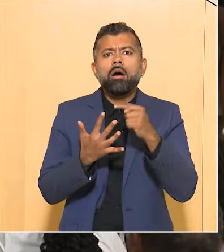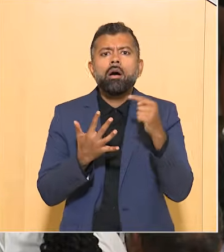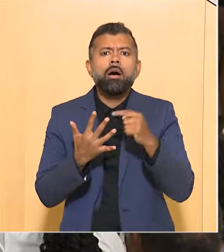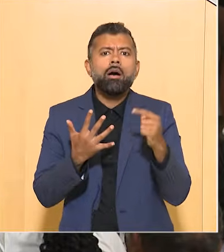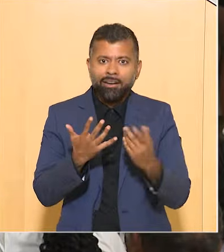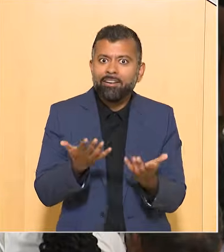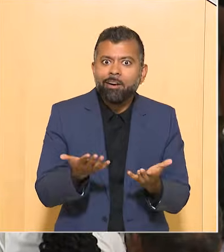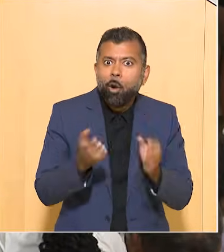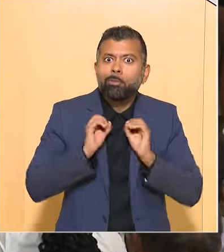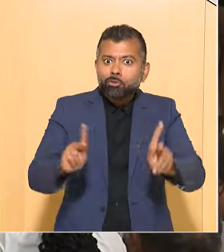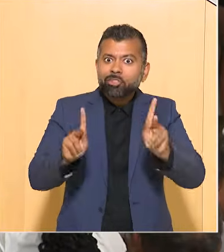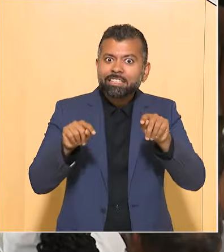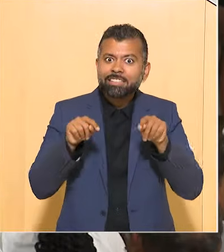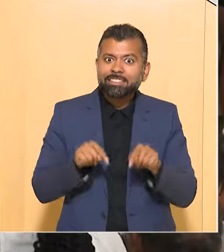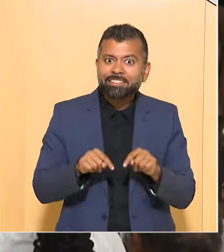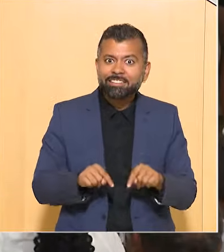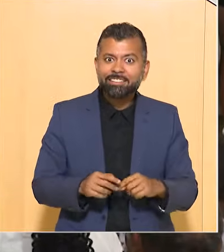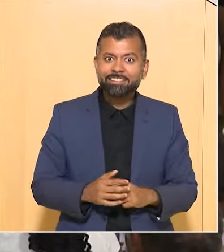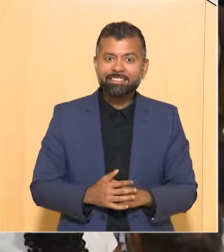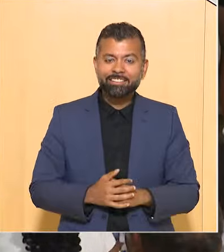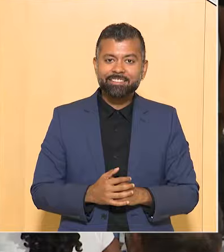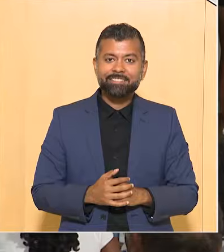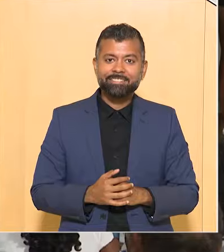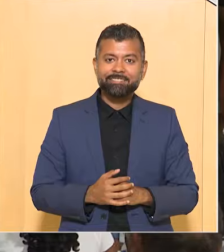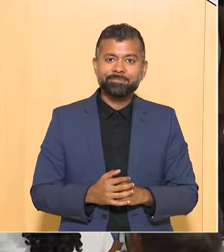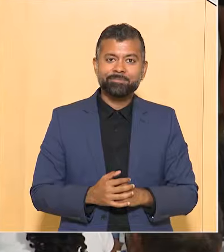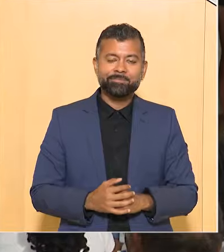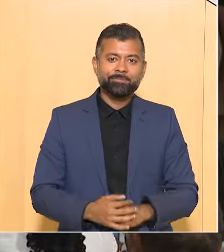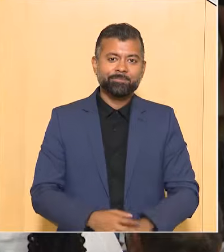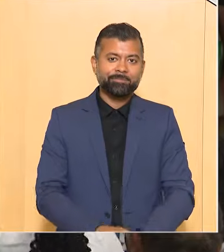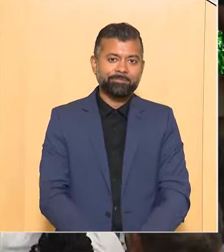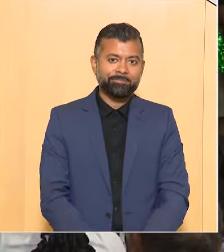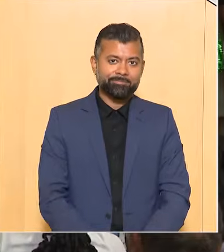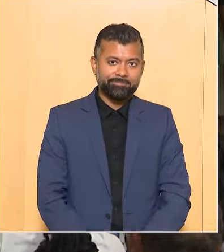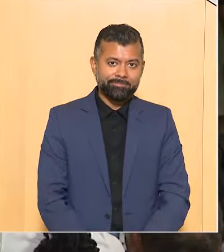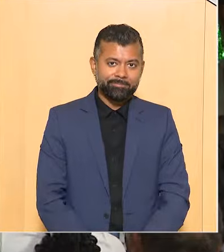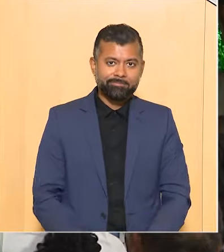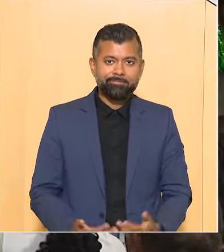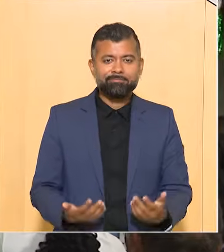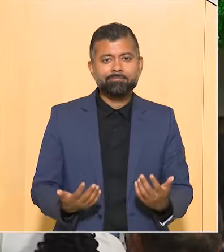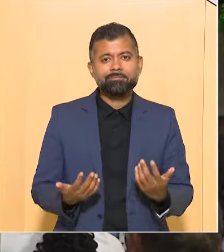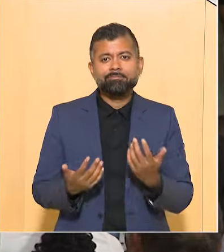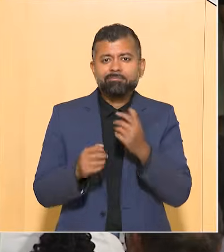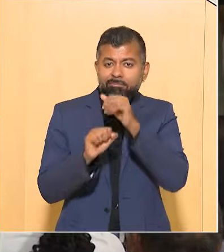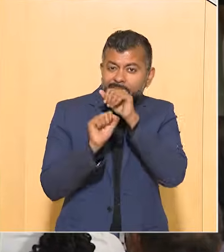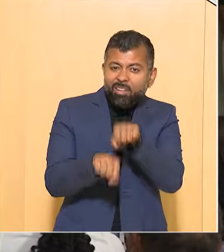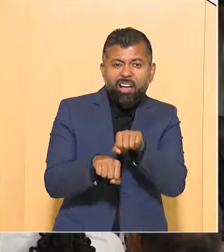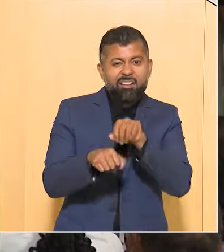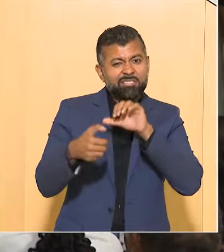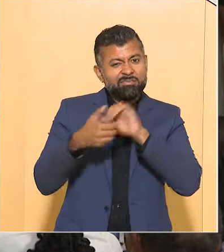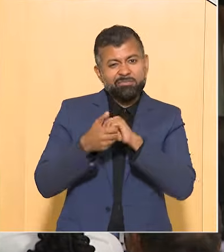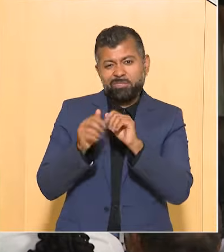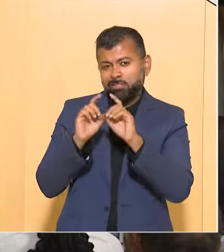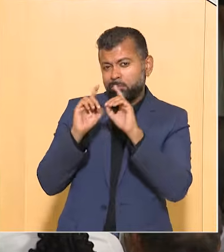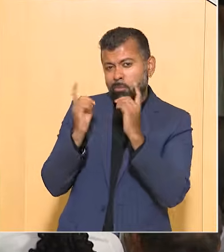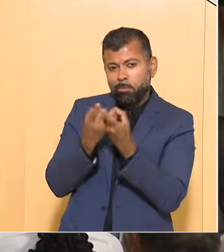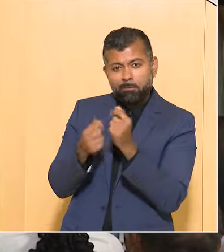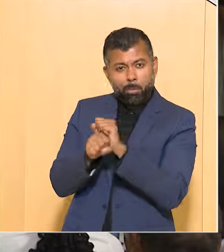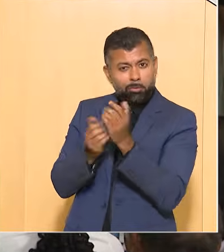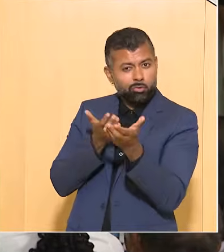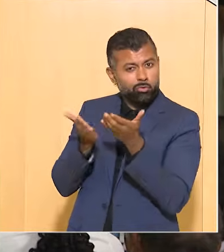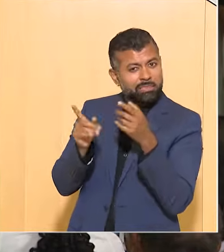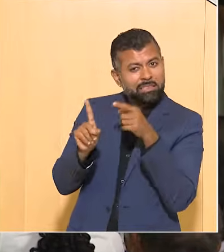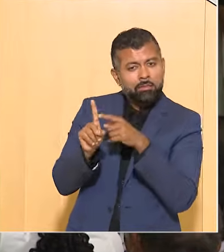that working with guys, the Department of Employment Services, we've been intentional outreach, accessibility,